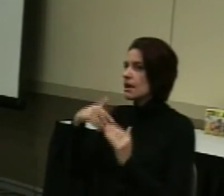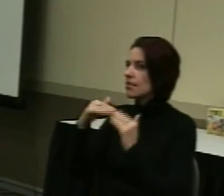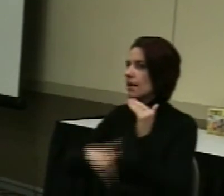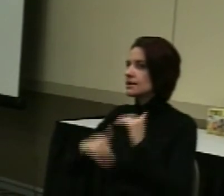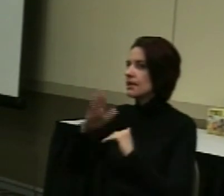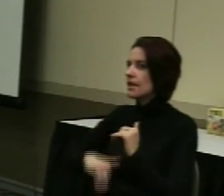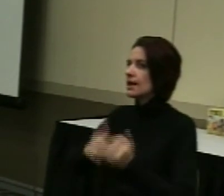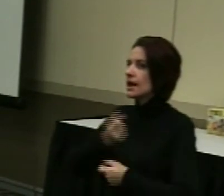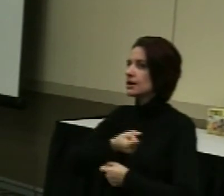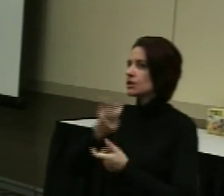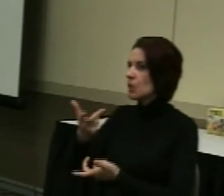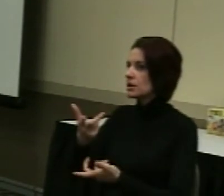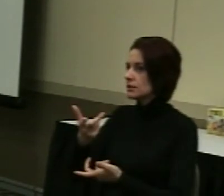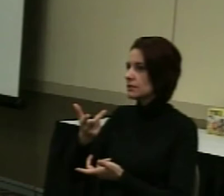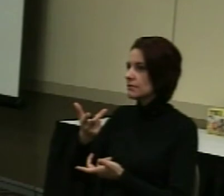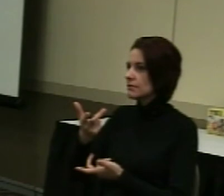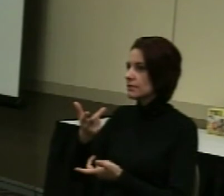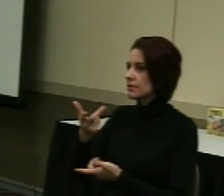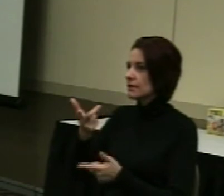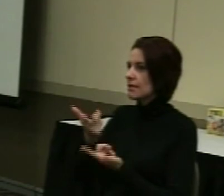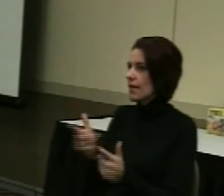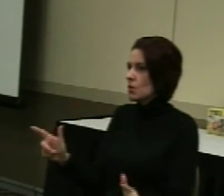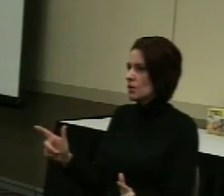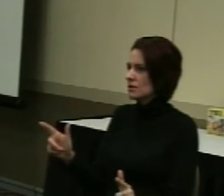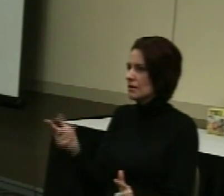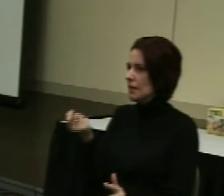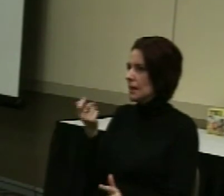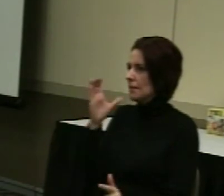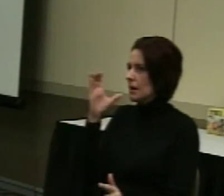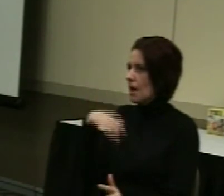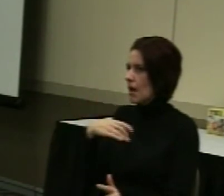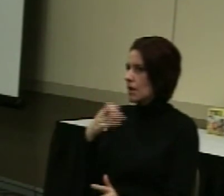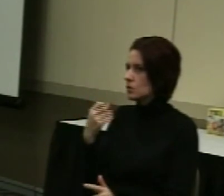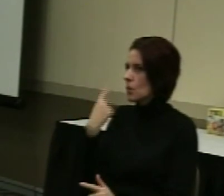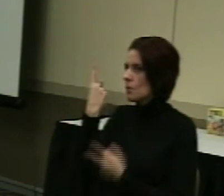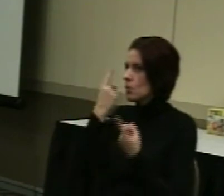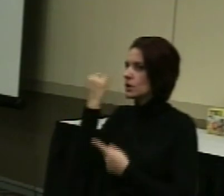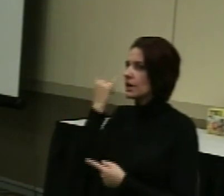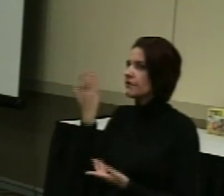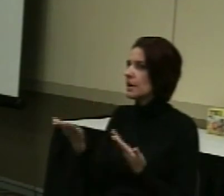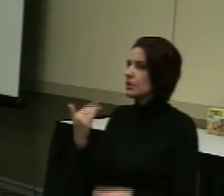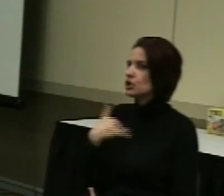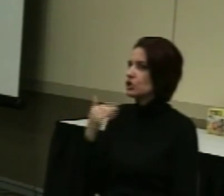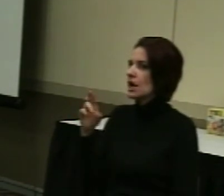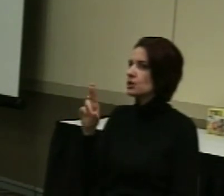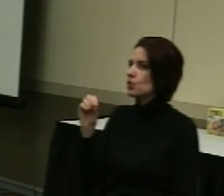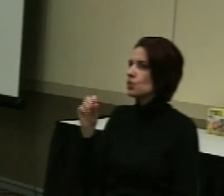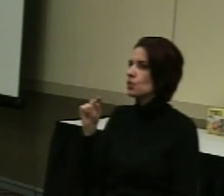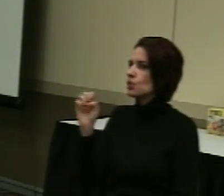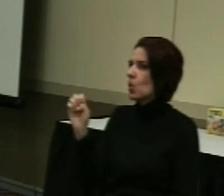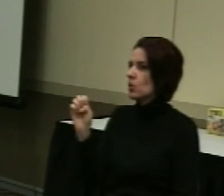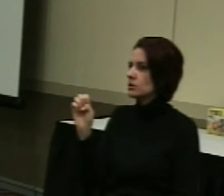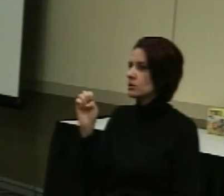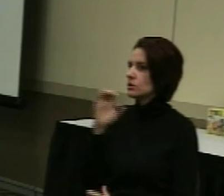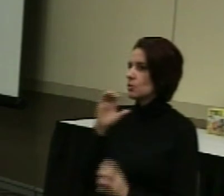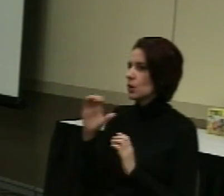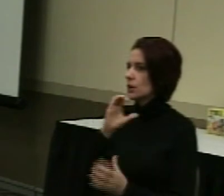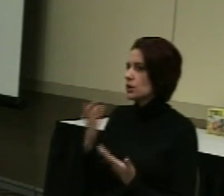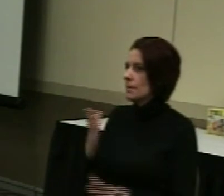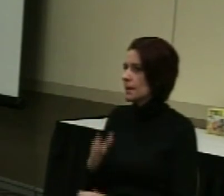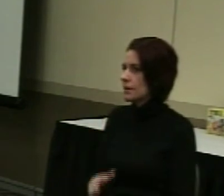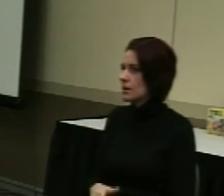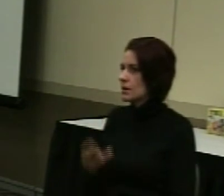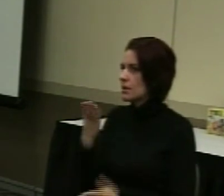odd. I'm wondering if she just has rote. Maybe that's what's frustrating her. Maybe that's